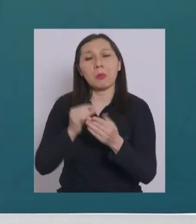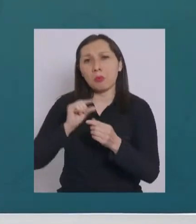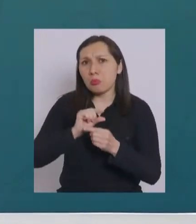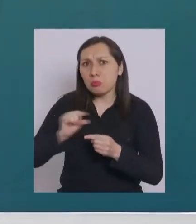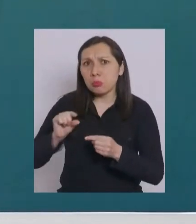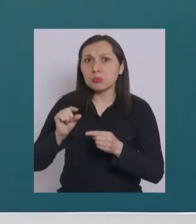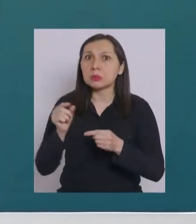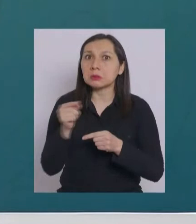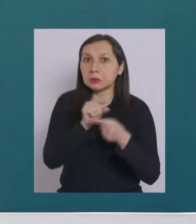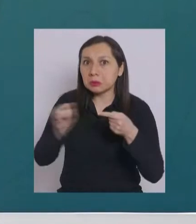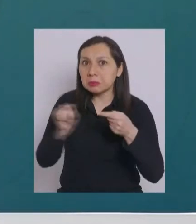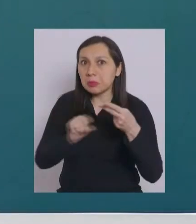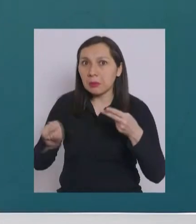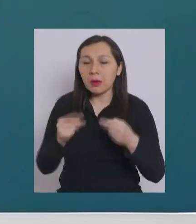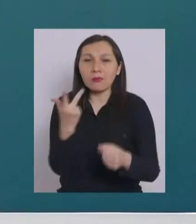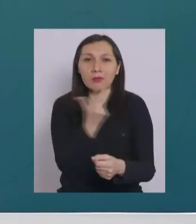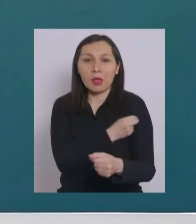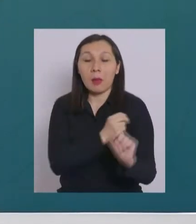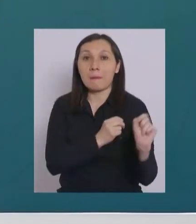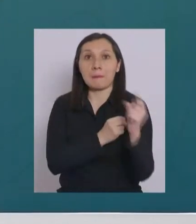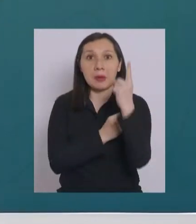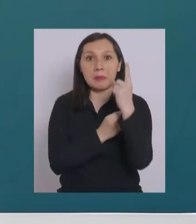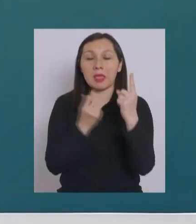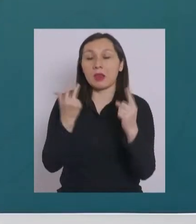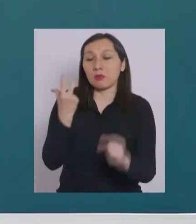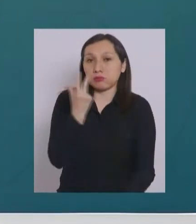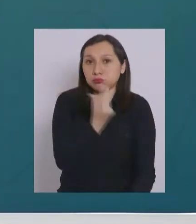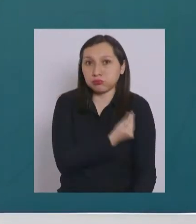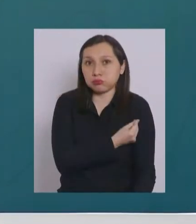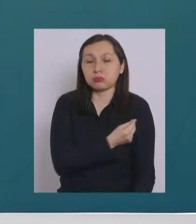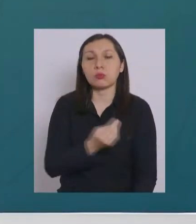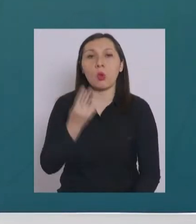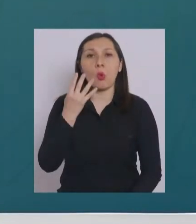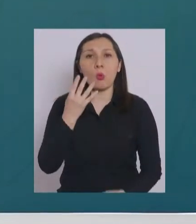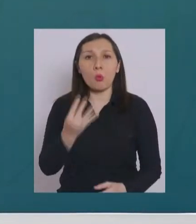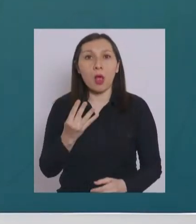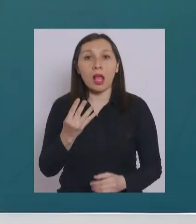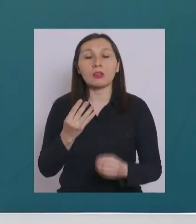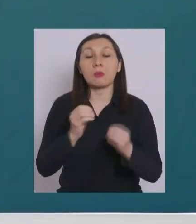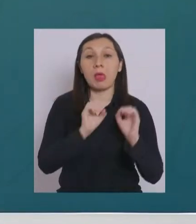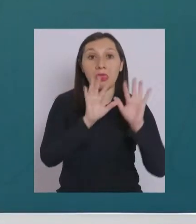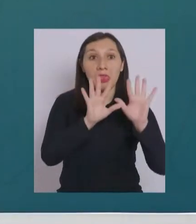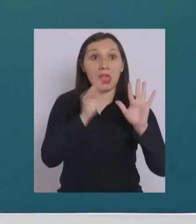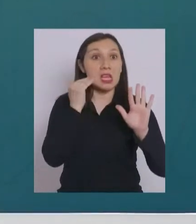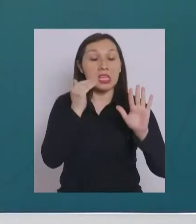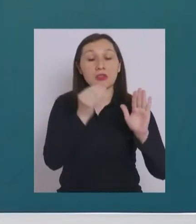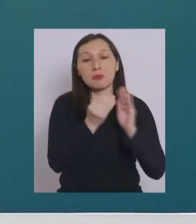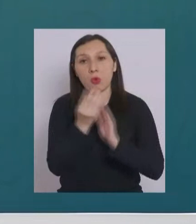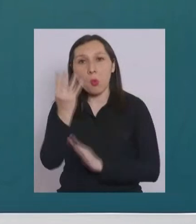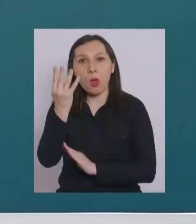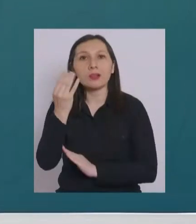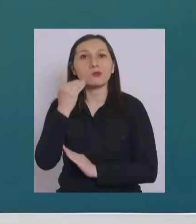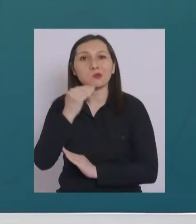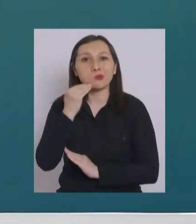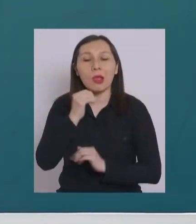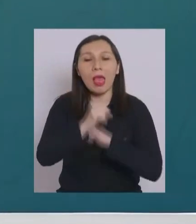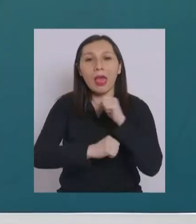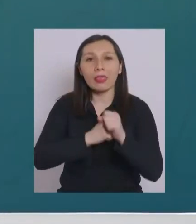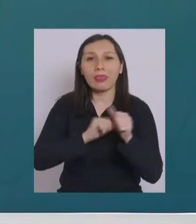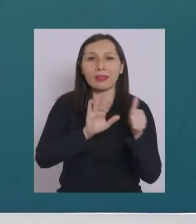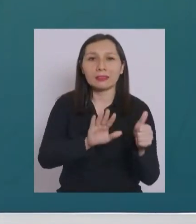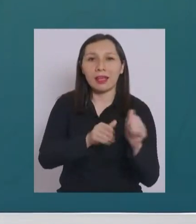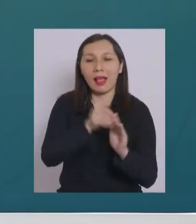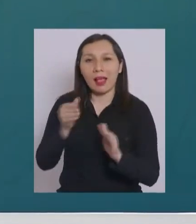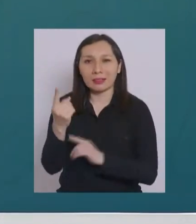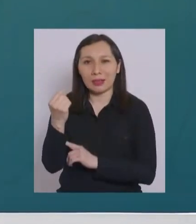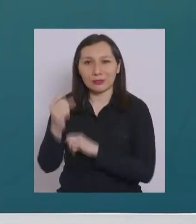In educational facilities, and in a few weeks we've been able to vaccinate with the first dose 4 out of 10 children between 6